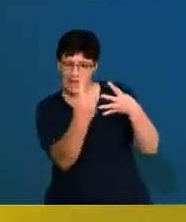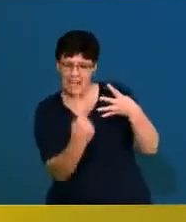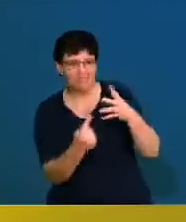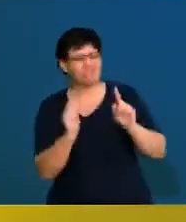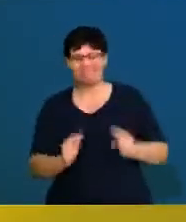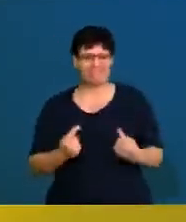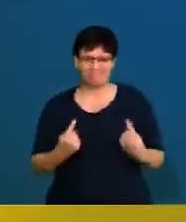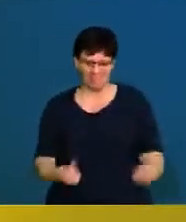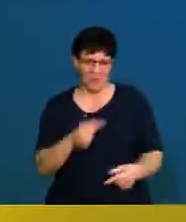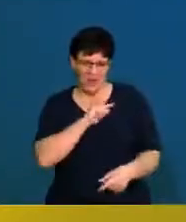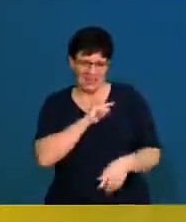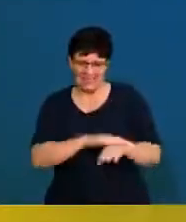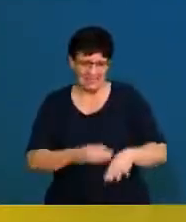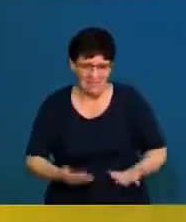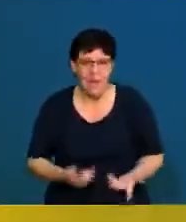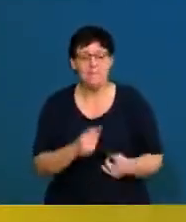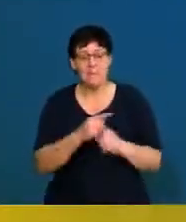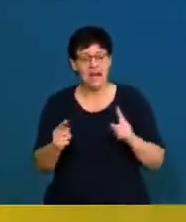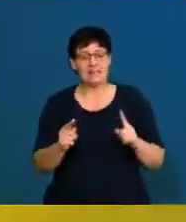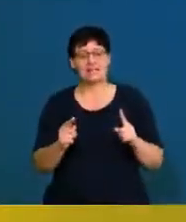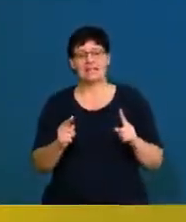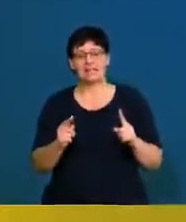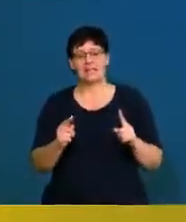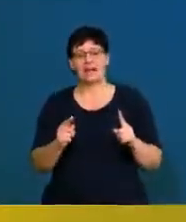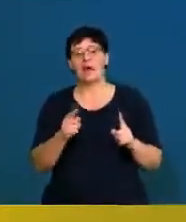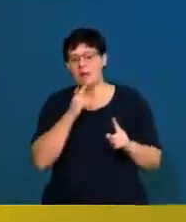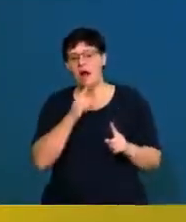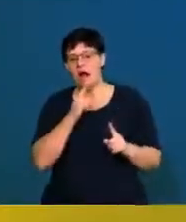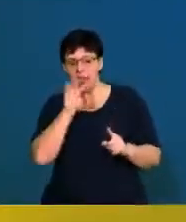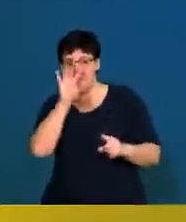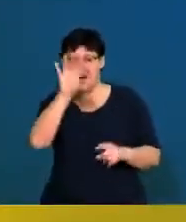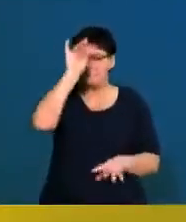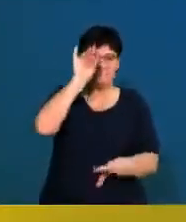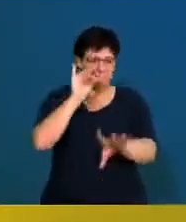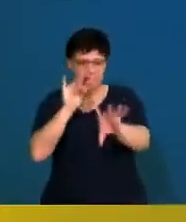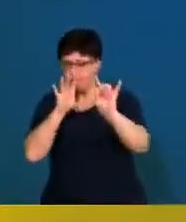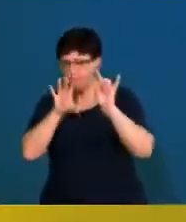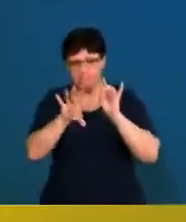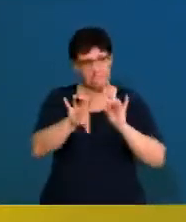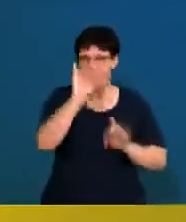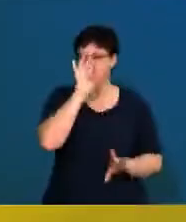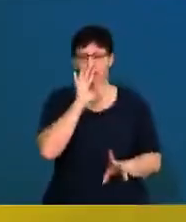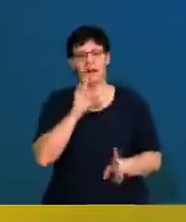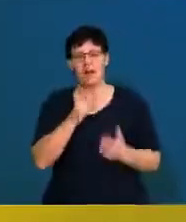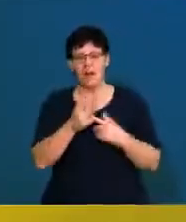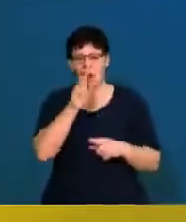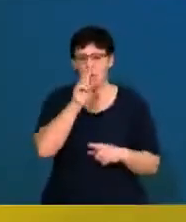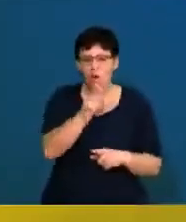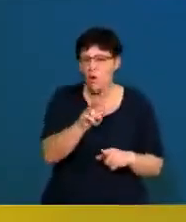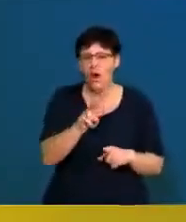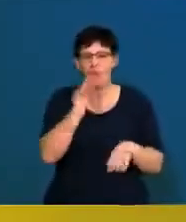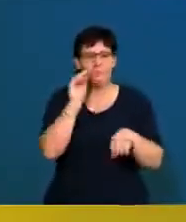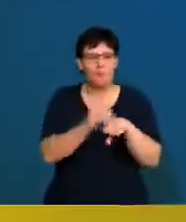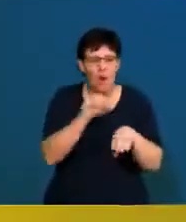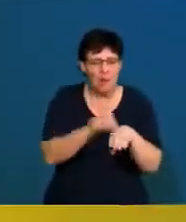of our curriculum. But we'll just do a snapshot here and there, look at, a specific